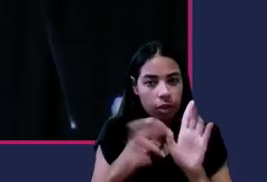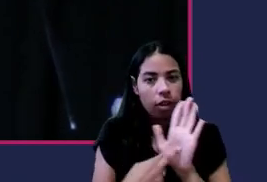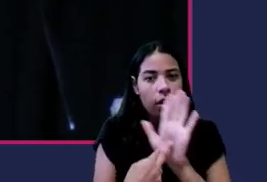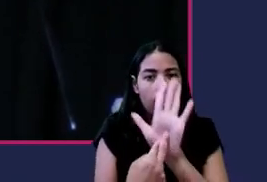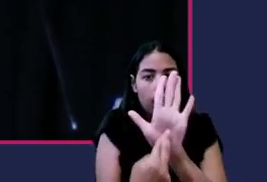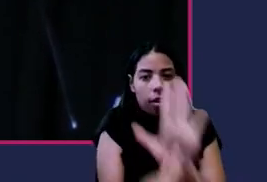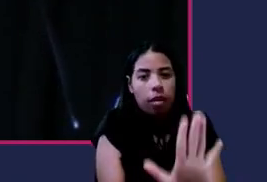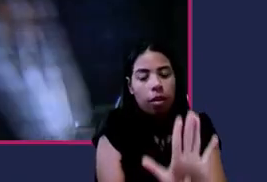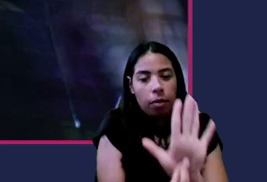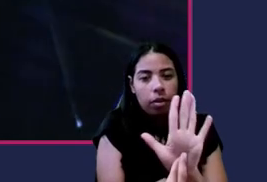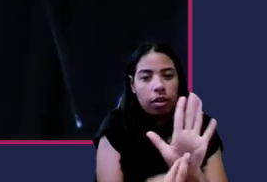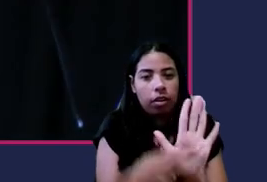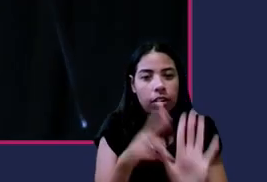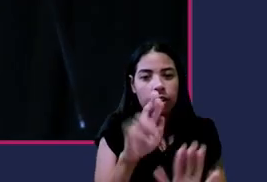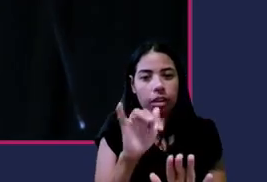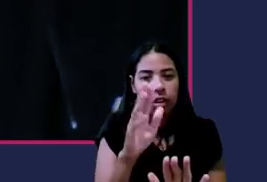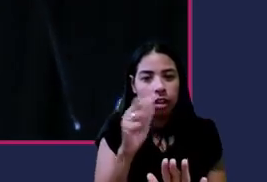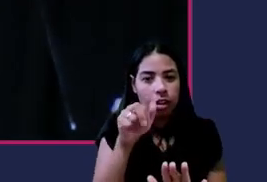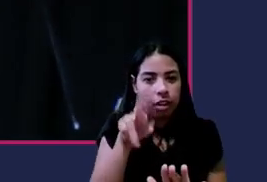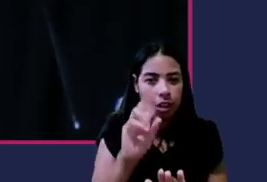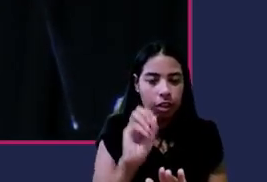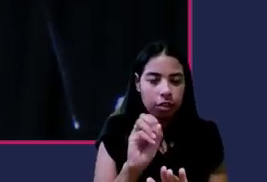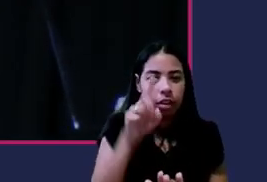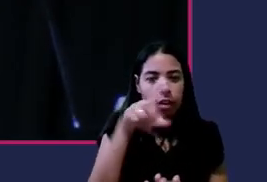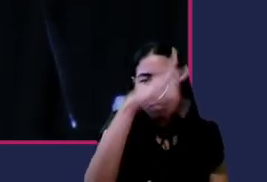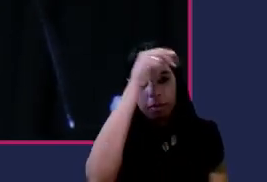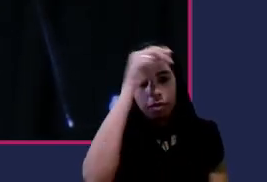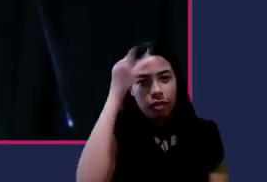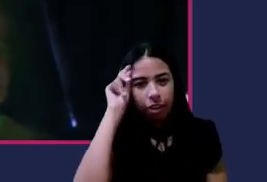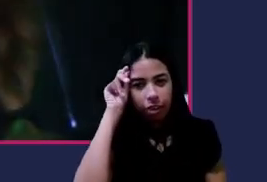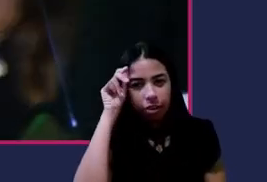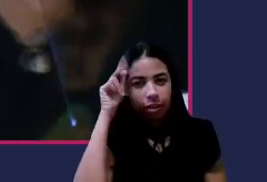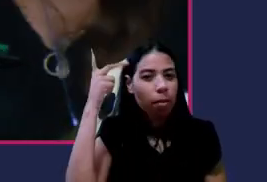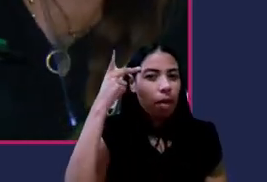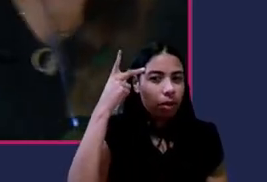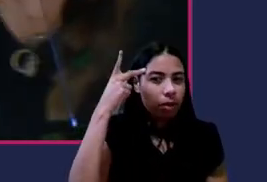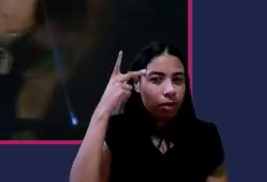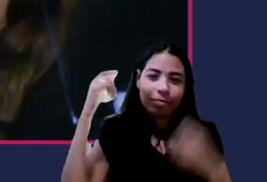City Secretary of People with Rare Disease. She's represented